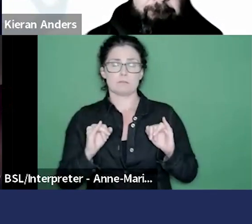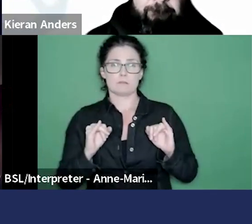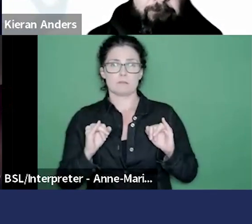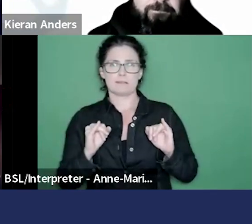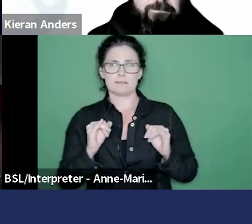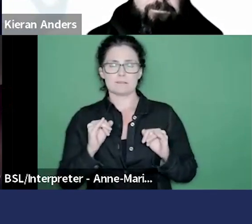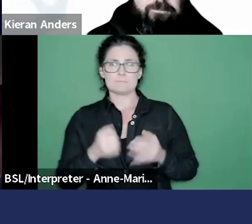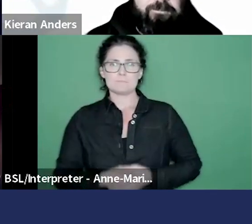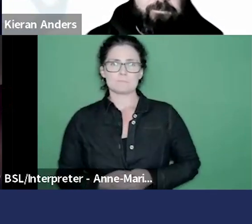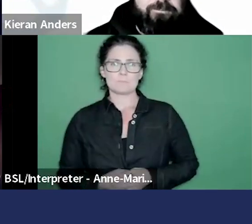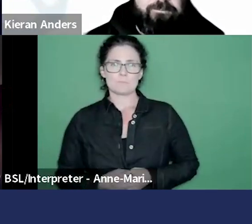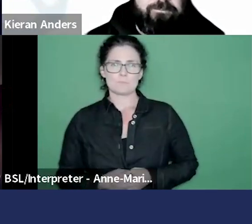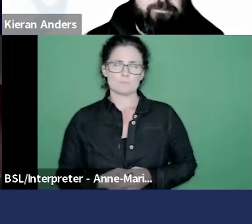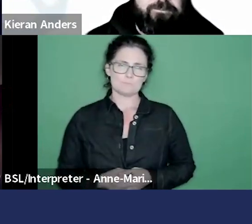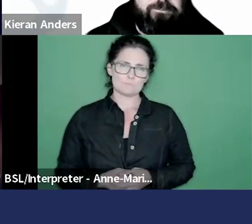really